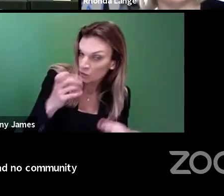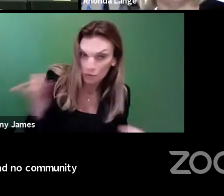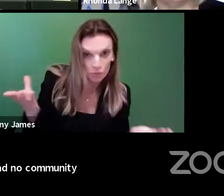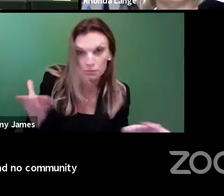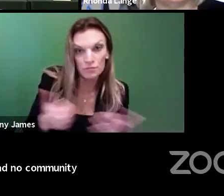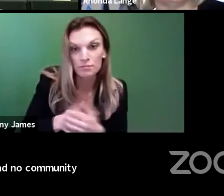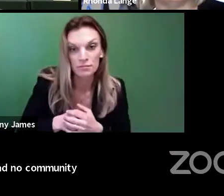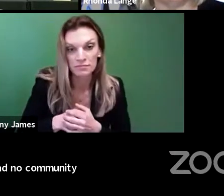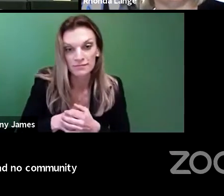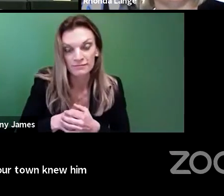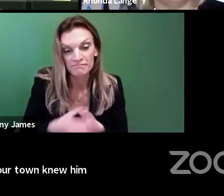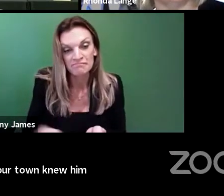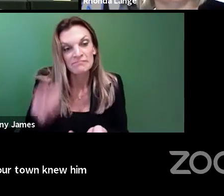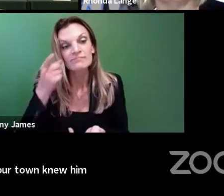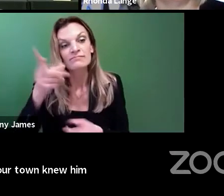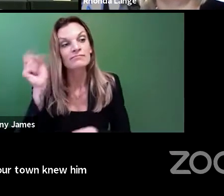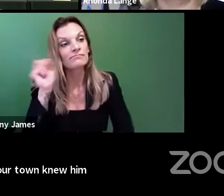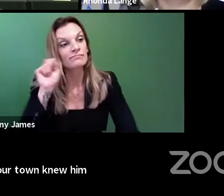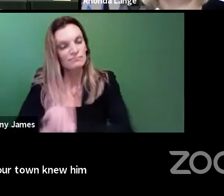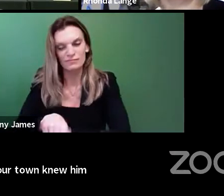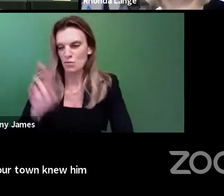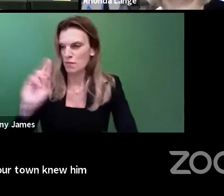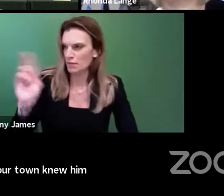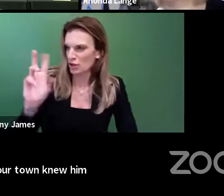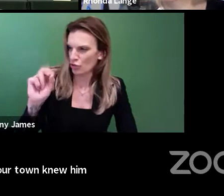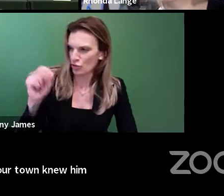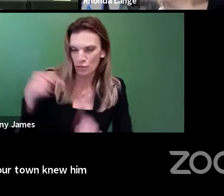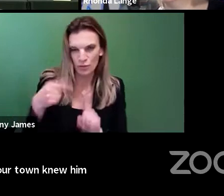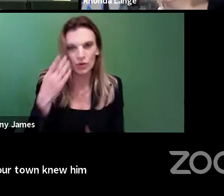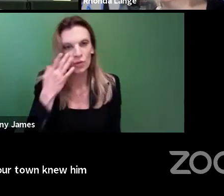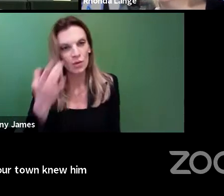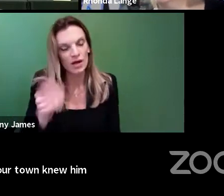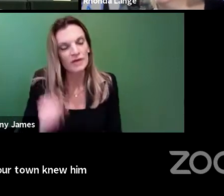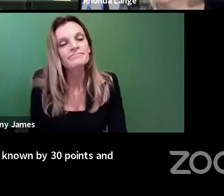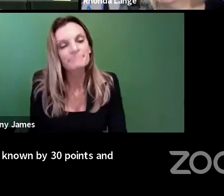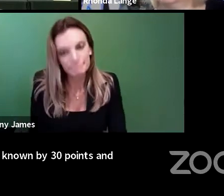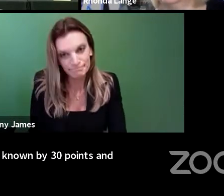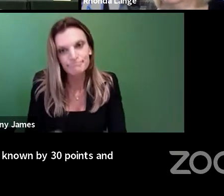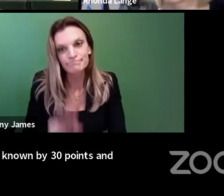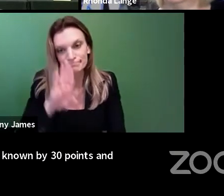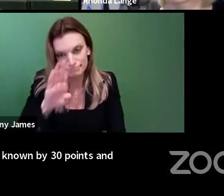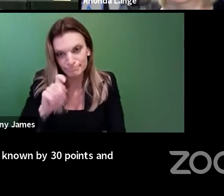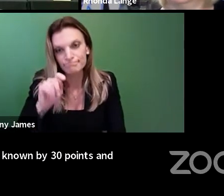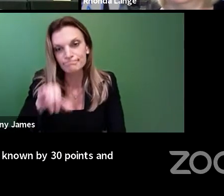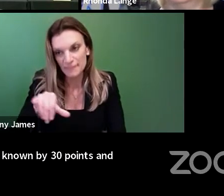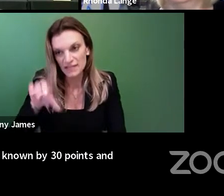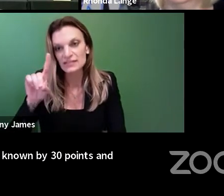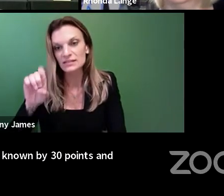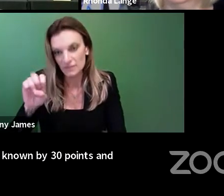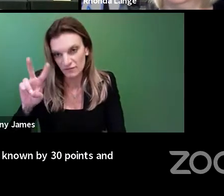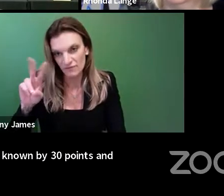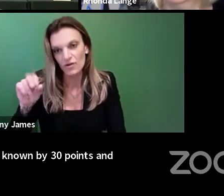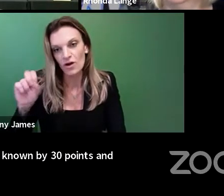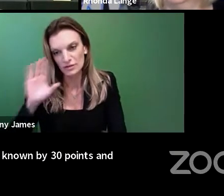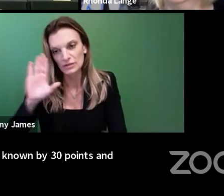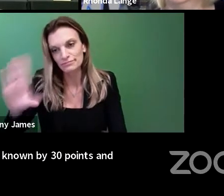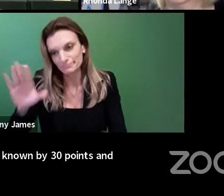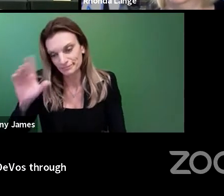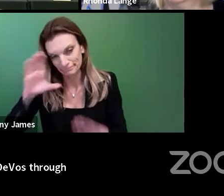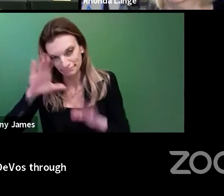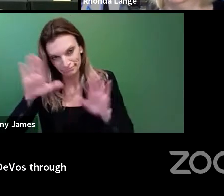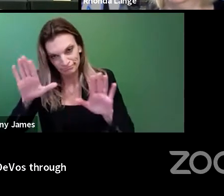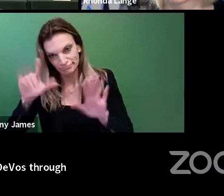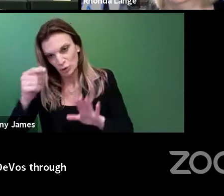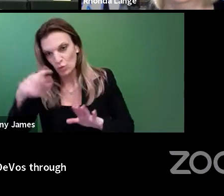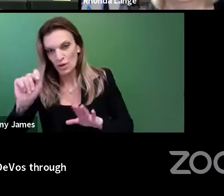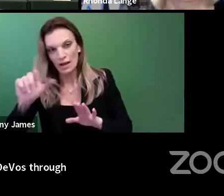the Republican that was known by 30 points. And the reason for that is Betsy DeVos, through the Great Lakes Education